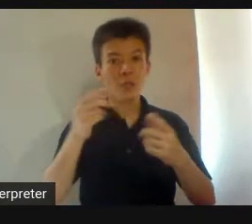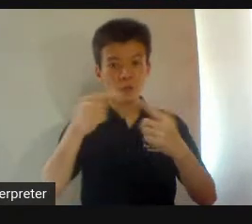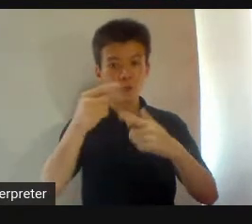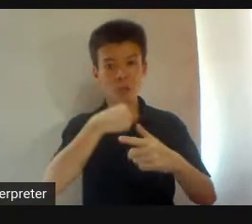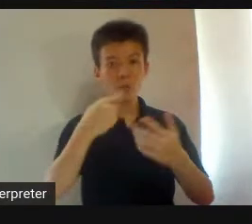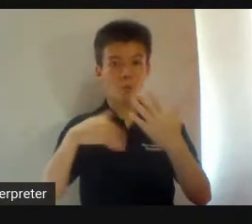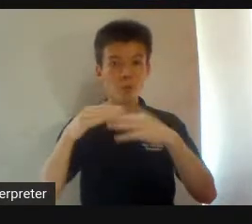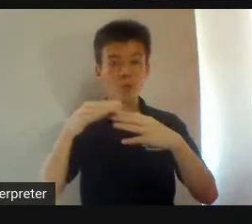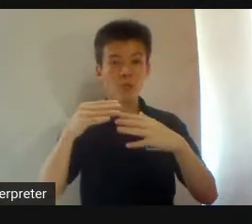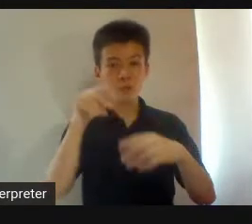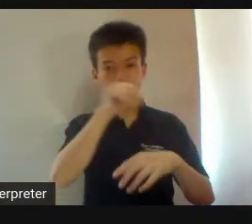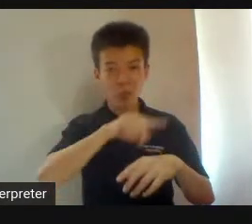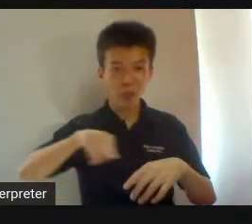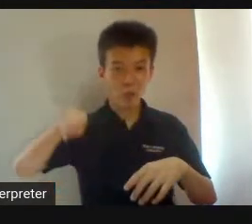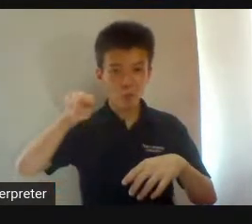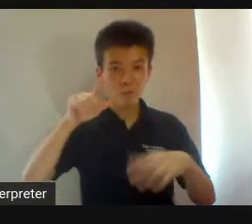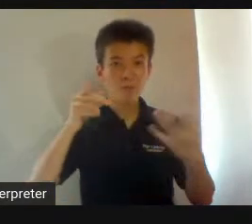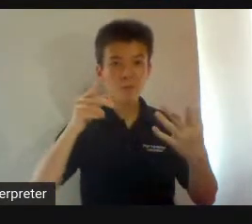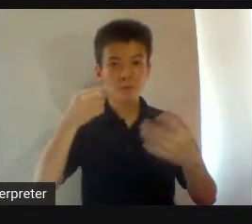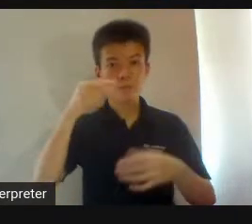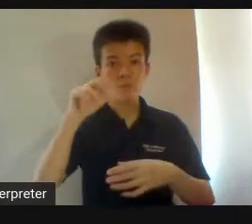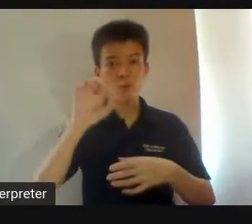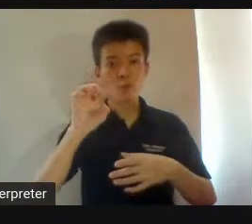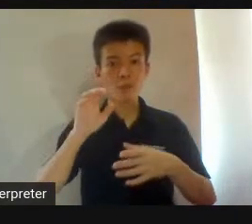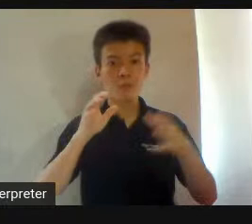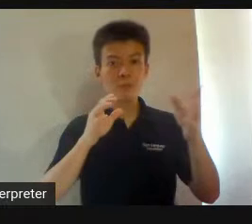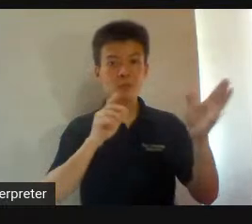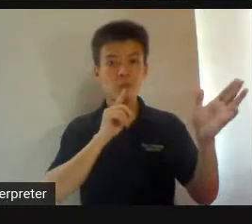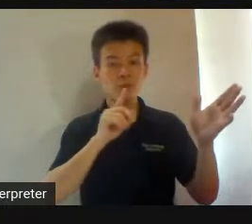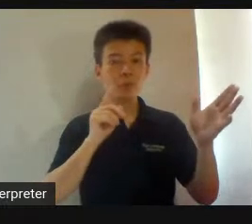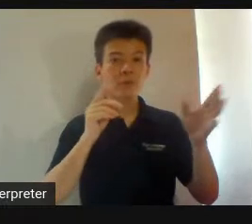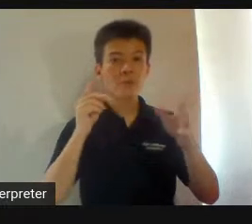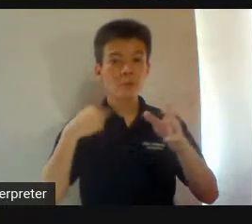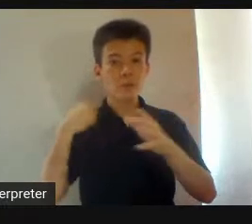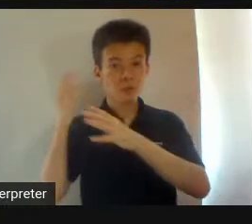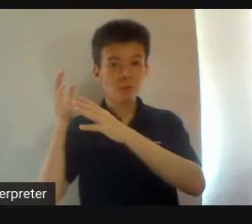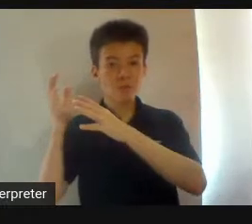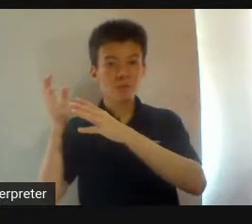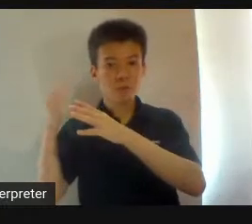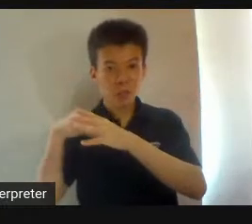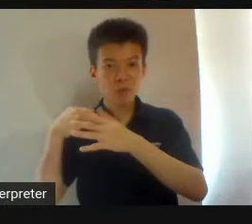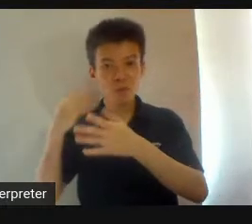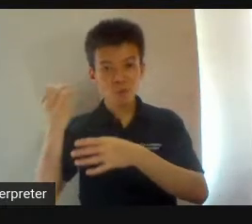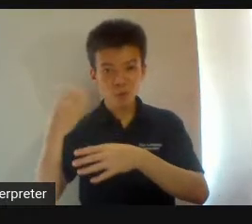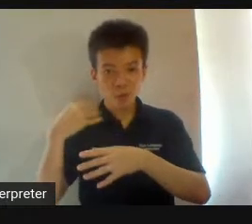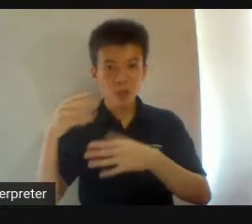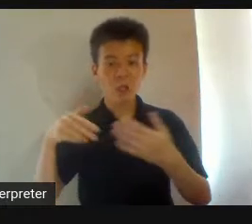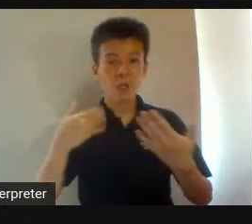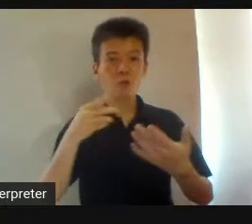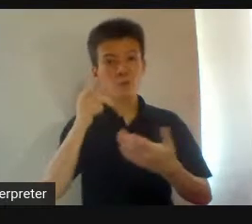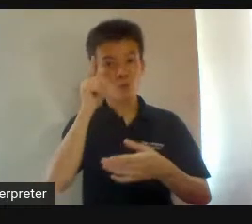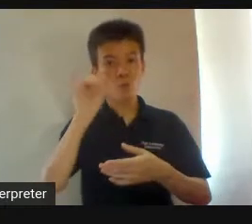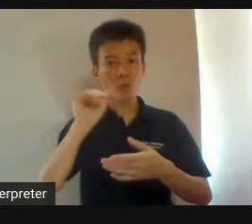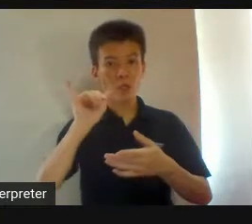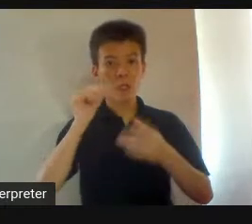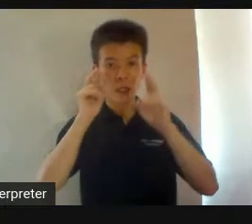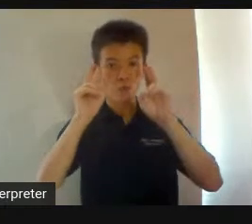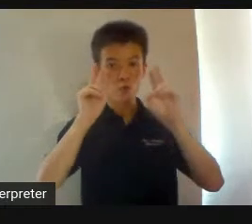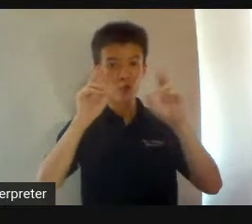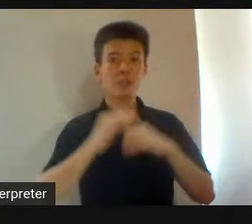the way back around. So, Grace. Actually, before I go, Stephen, you have to tell us how you look like